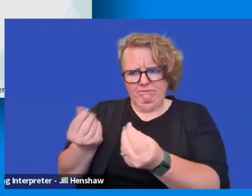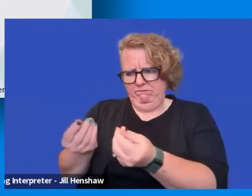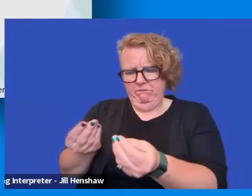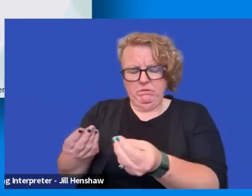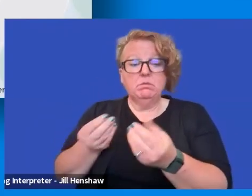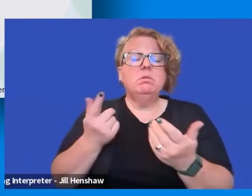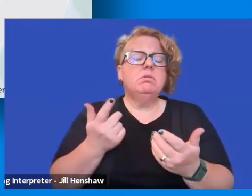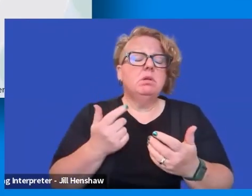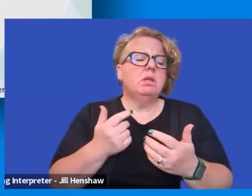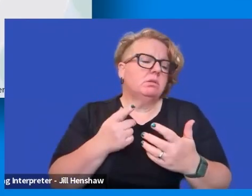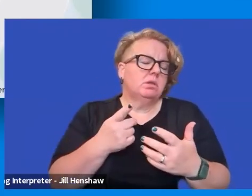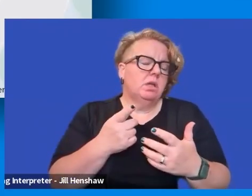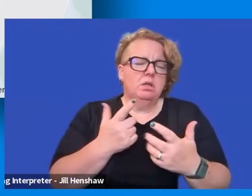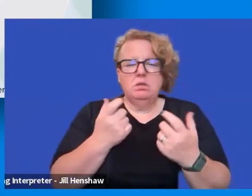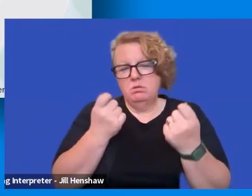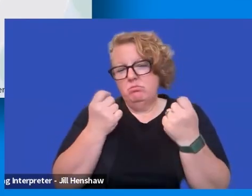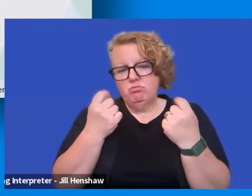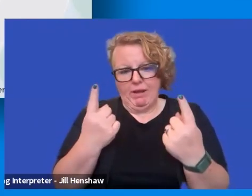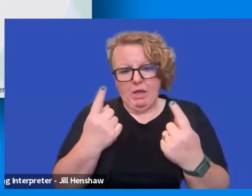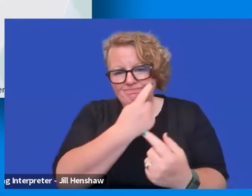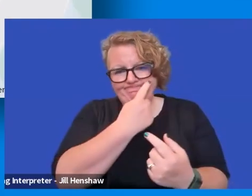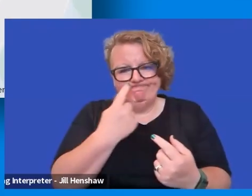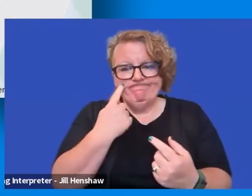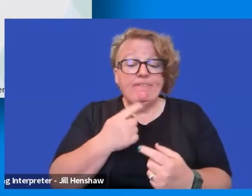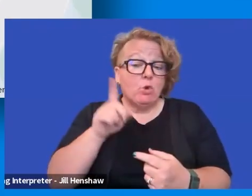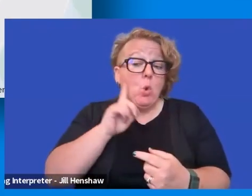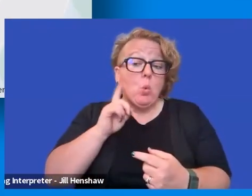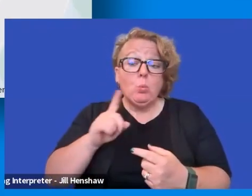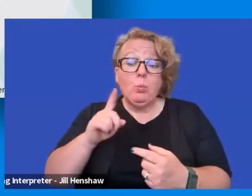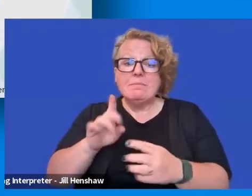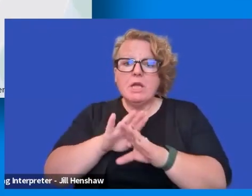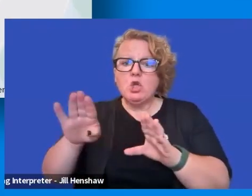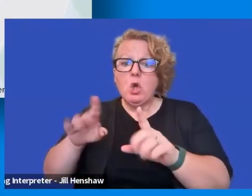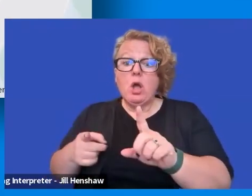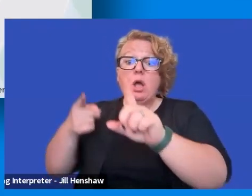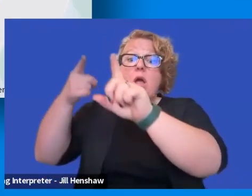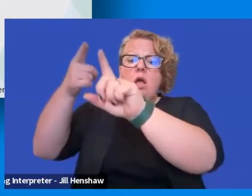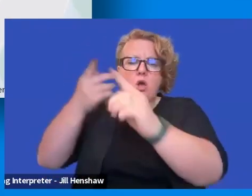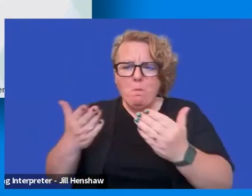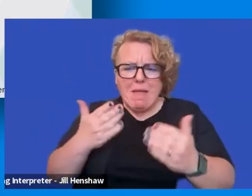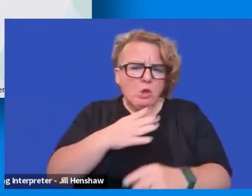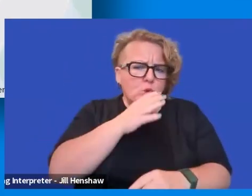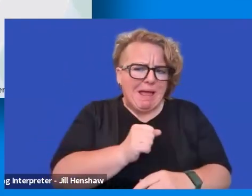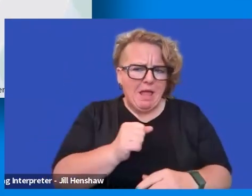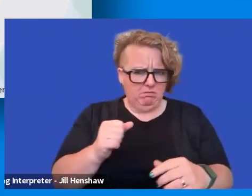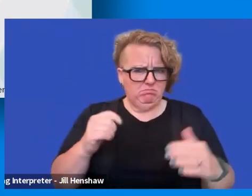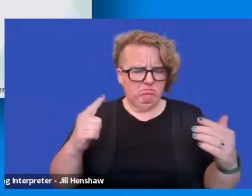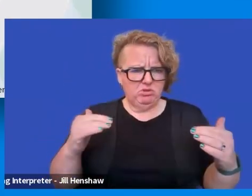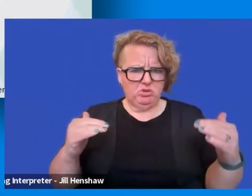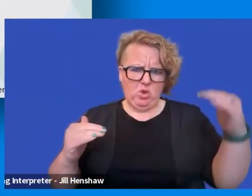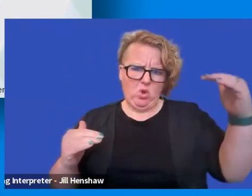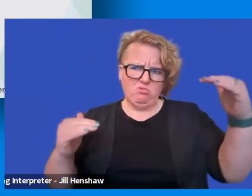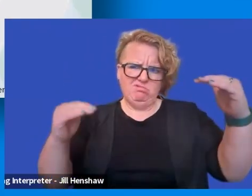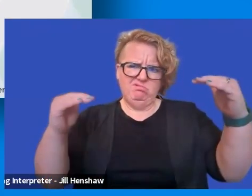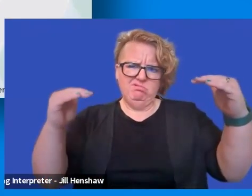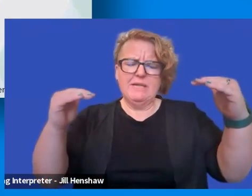anyone here. So it was there was evidence for women not aiming as high as their male colleagues, so they didn't apply for as much